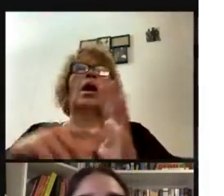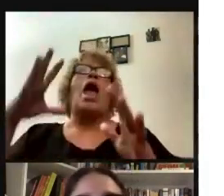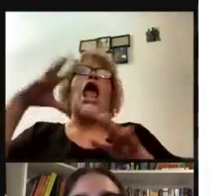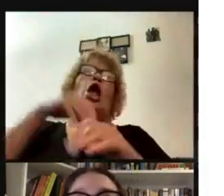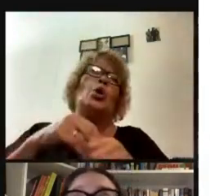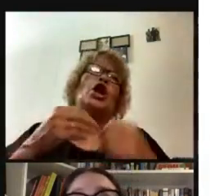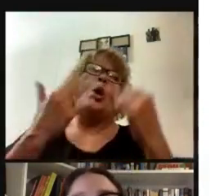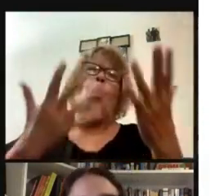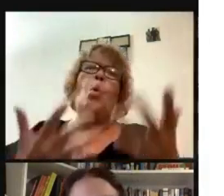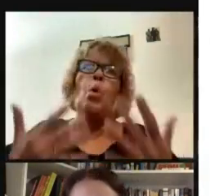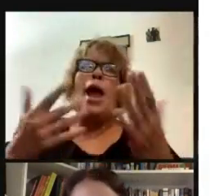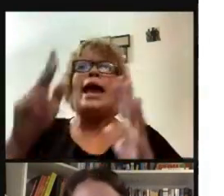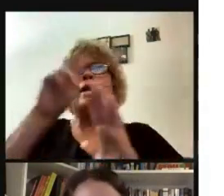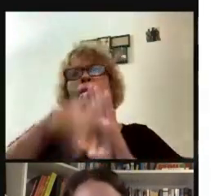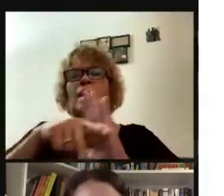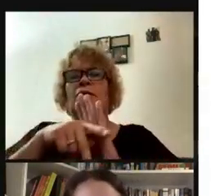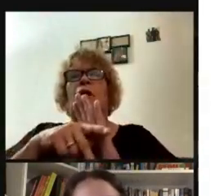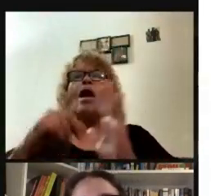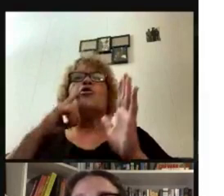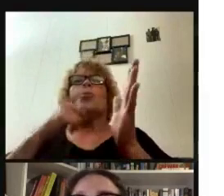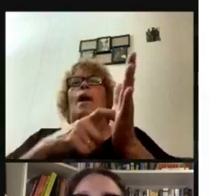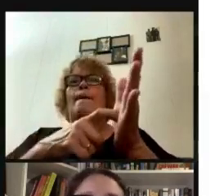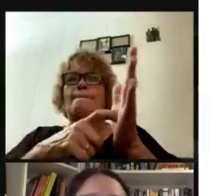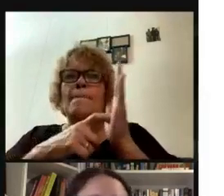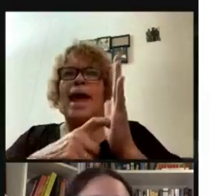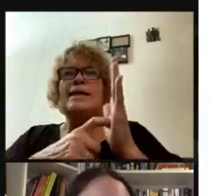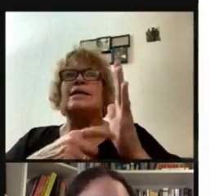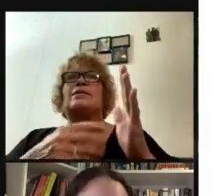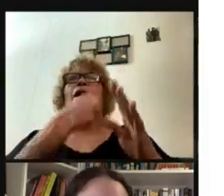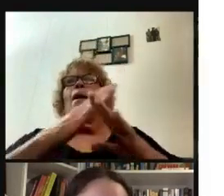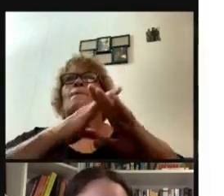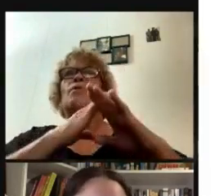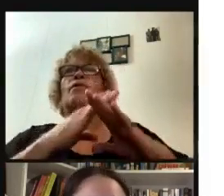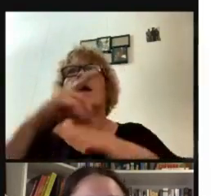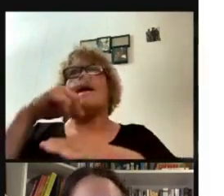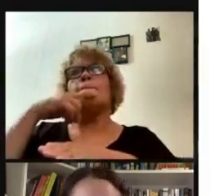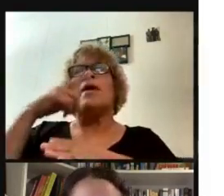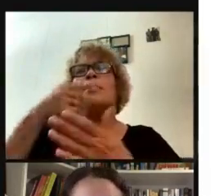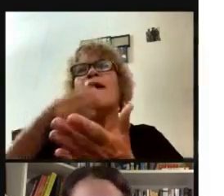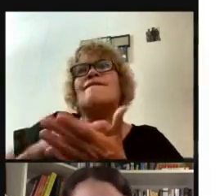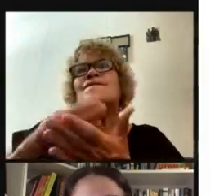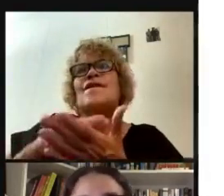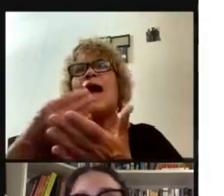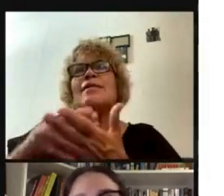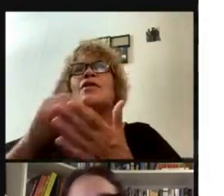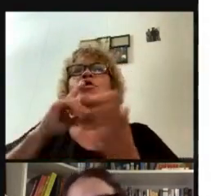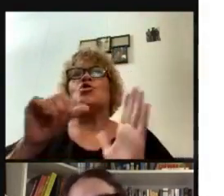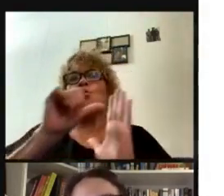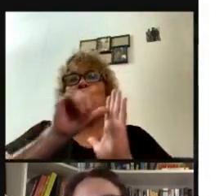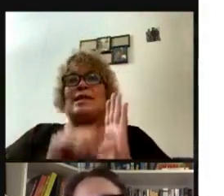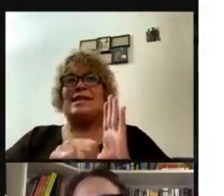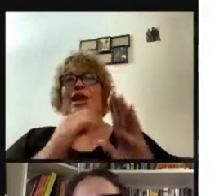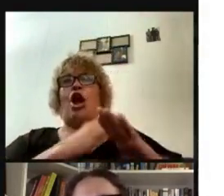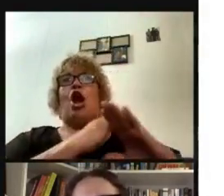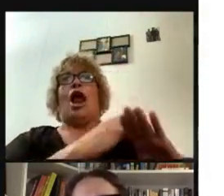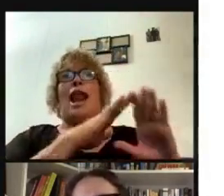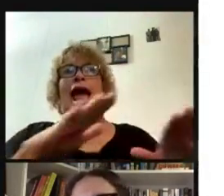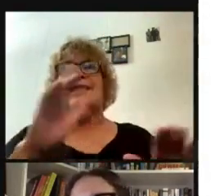periods, mandating consent, preventing the use of public funds to sterilize folks in